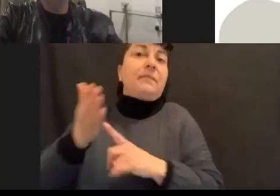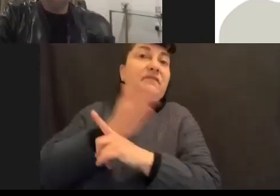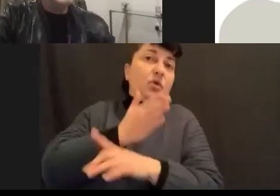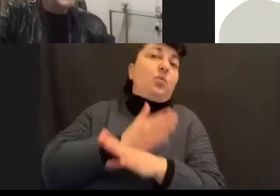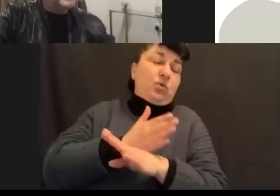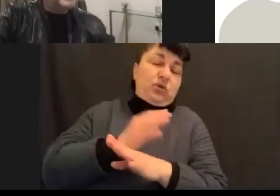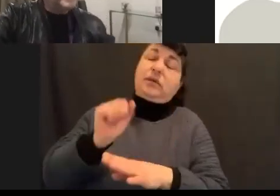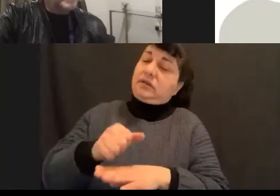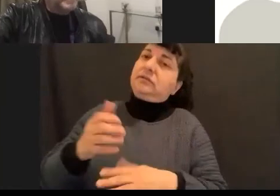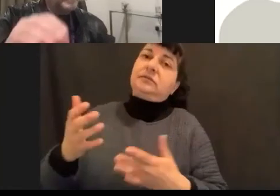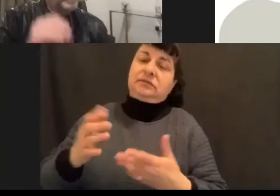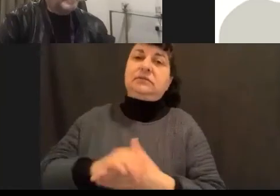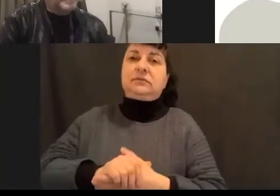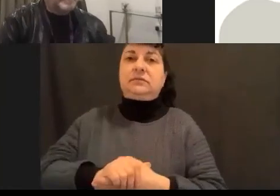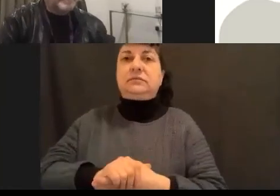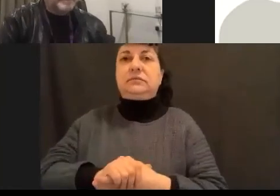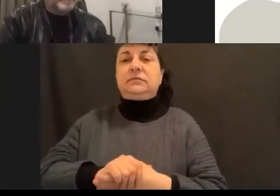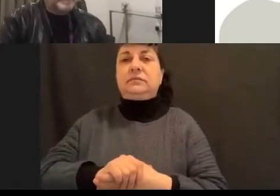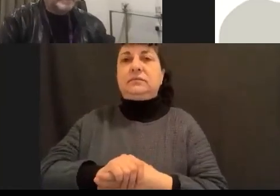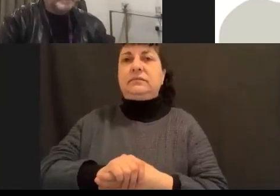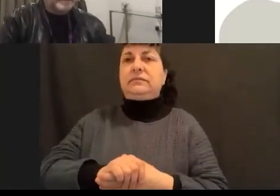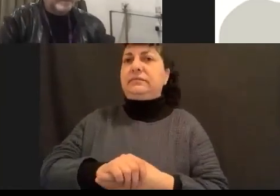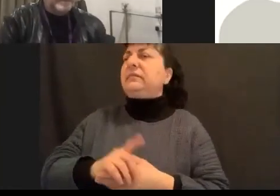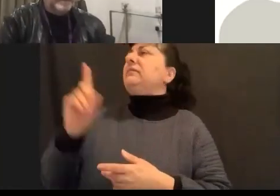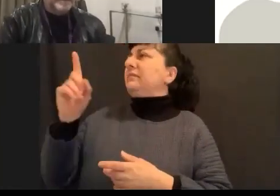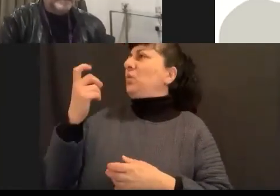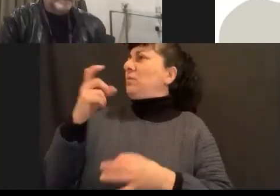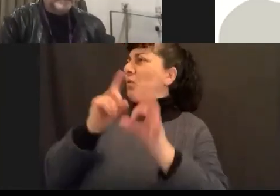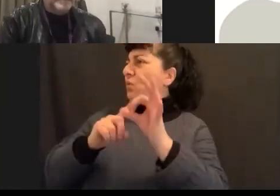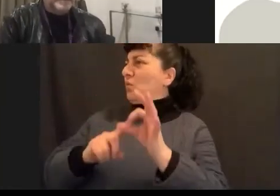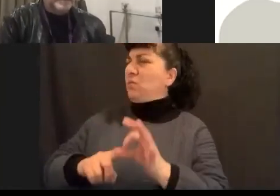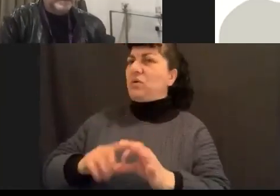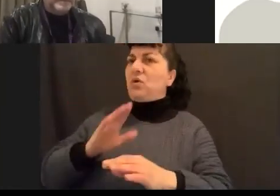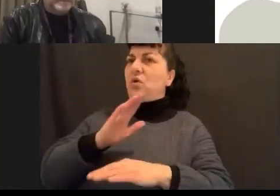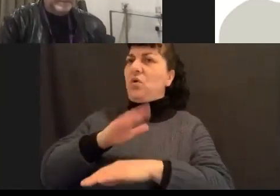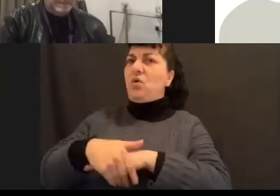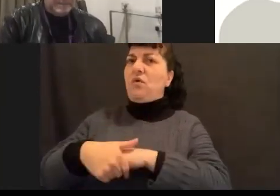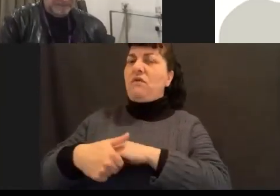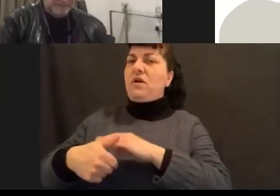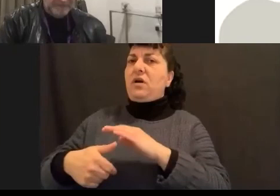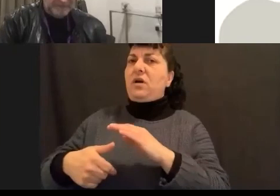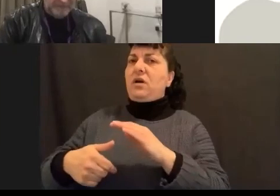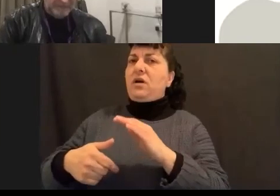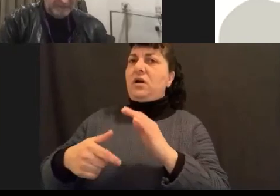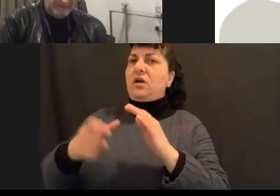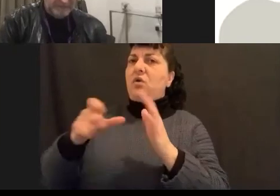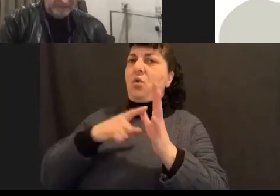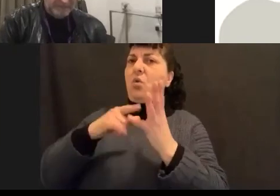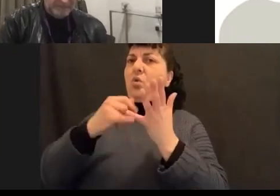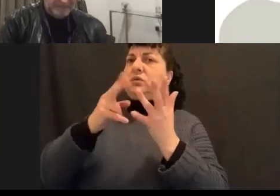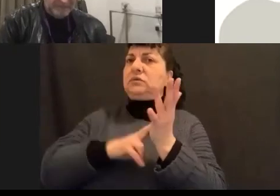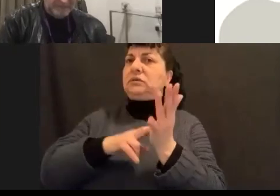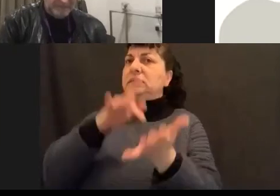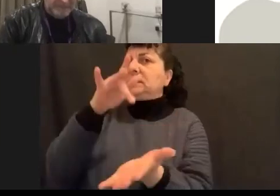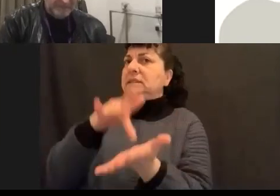The question, sorry, I have seen that's popped up there a few times in relation to the Coulson Centre. We'll take that one on notice and put some information